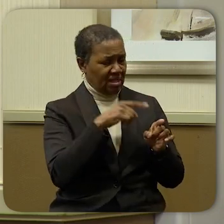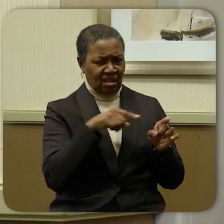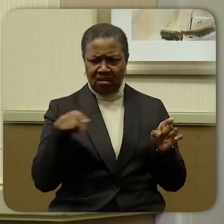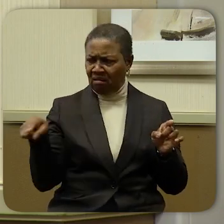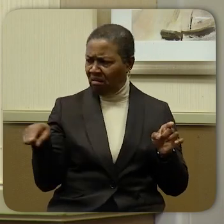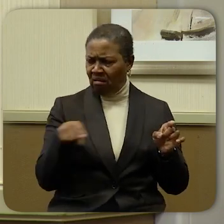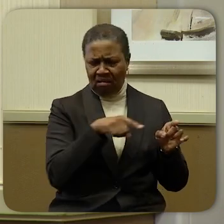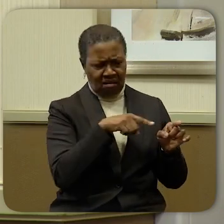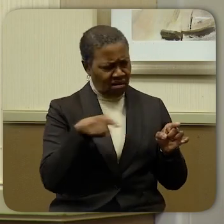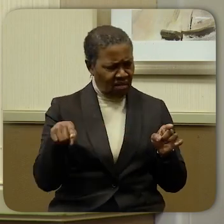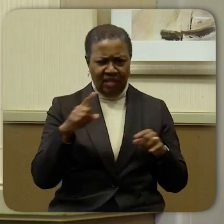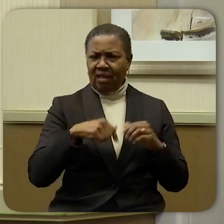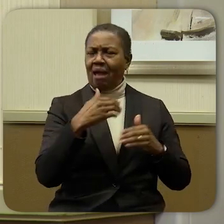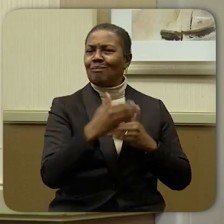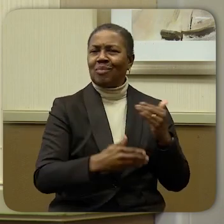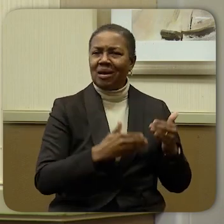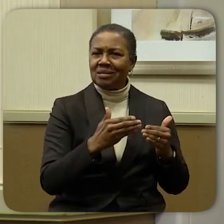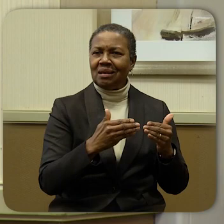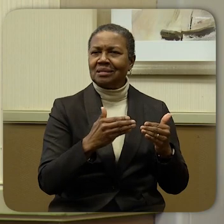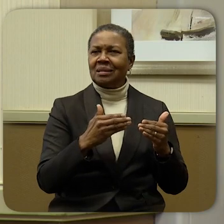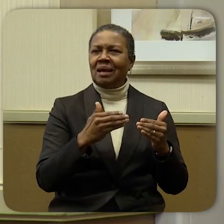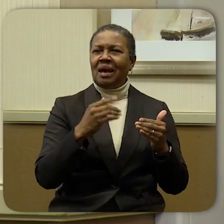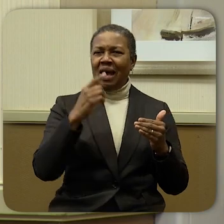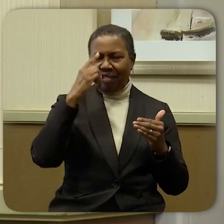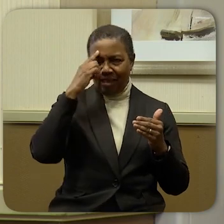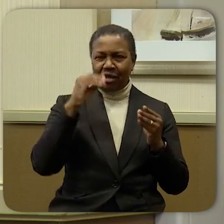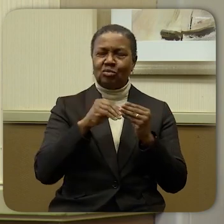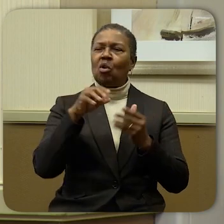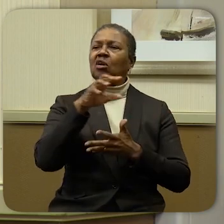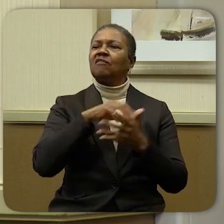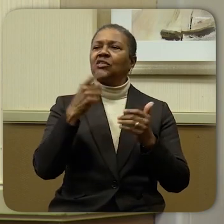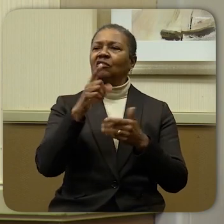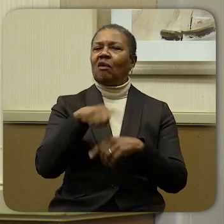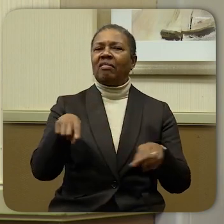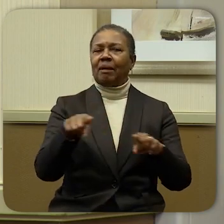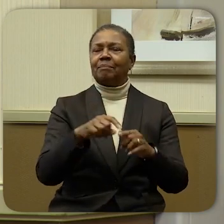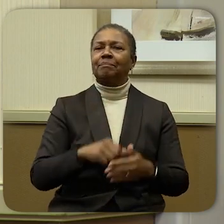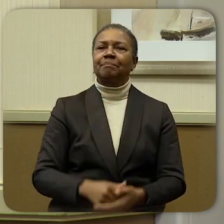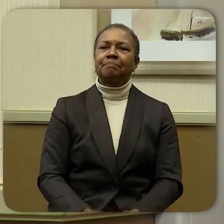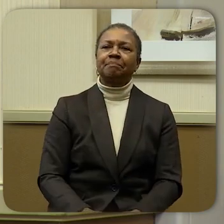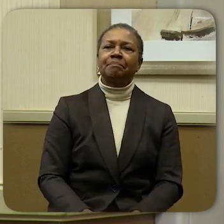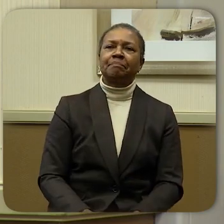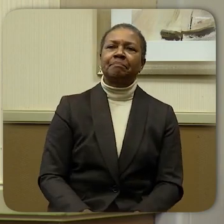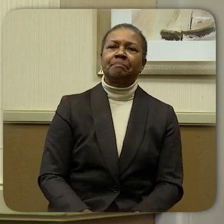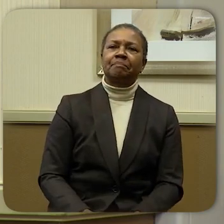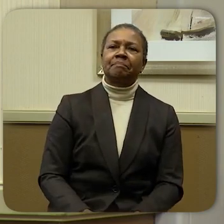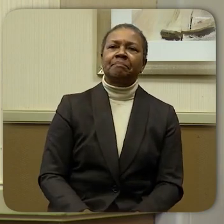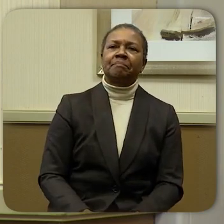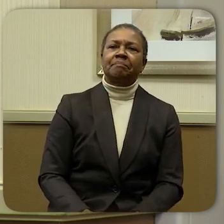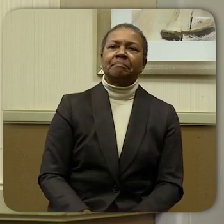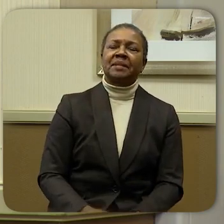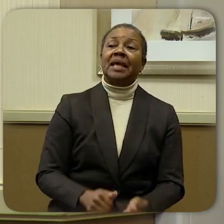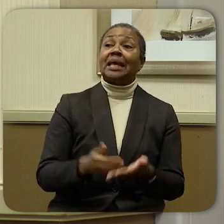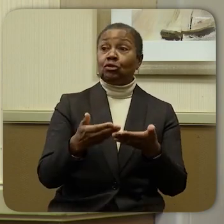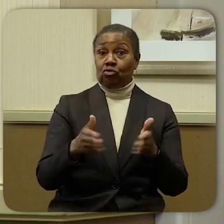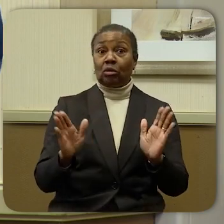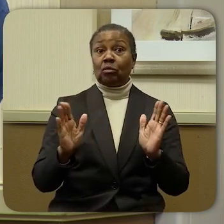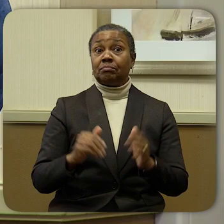really process. So I think it's even more confusing, I think, for them, just in